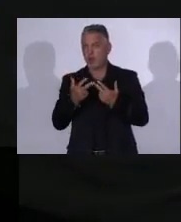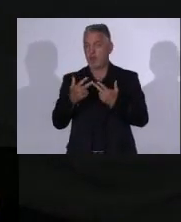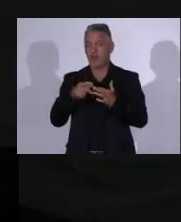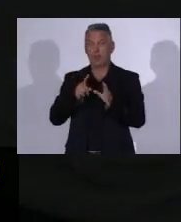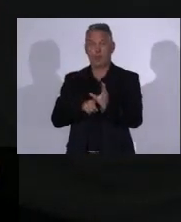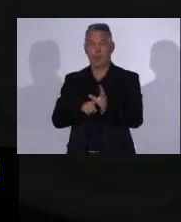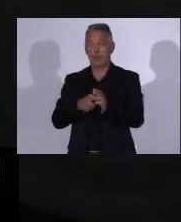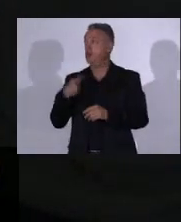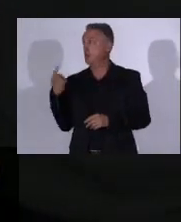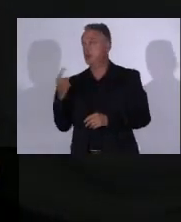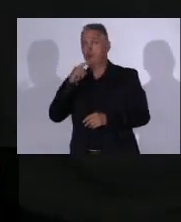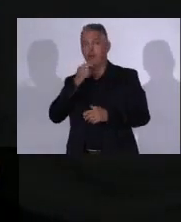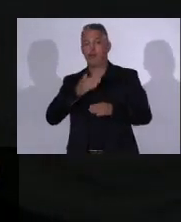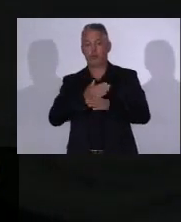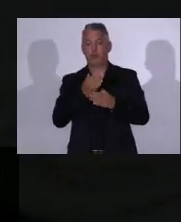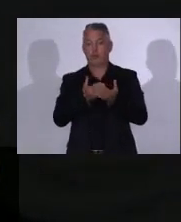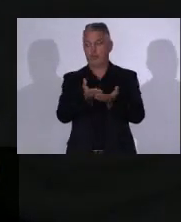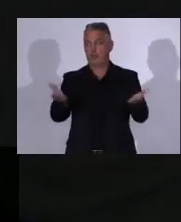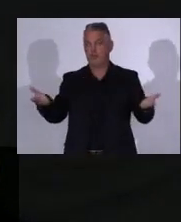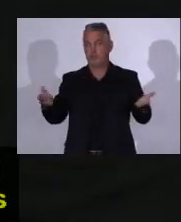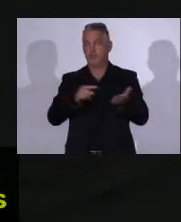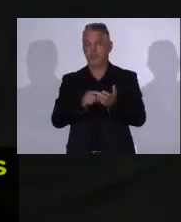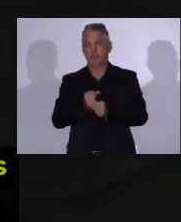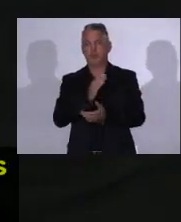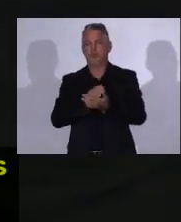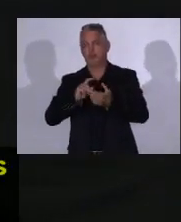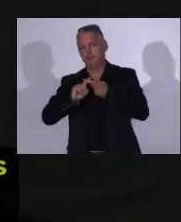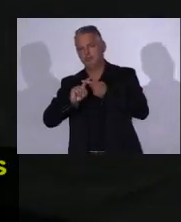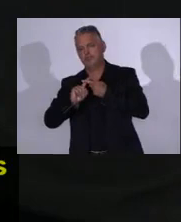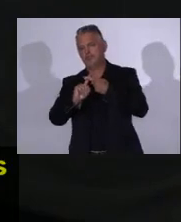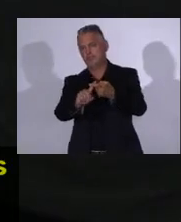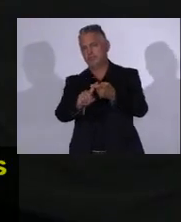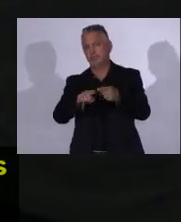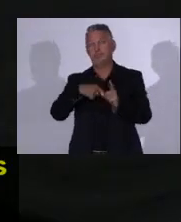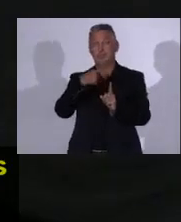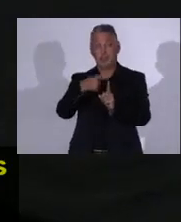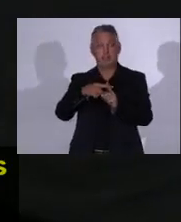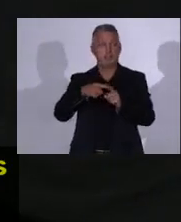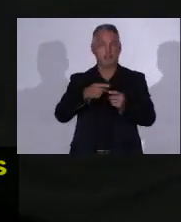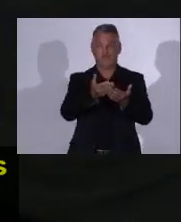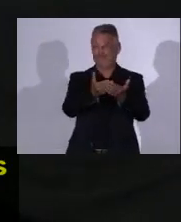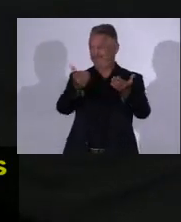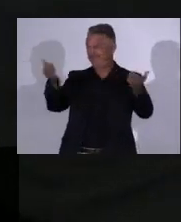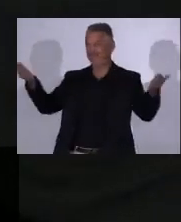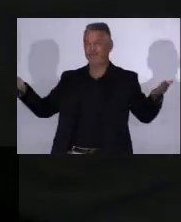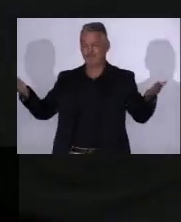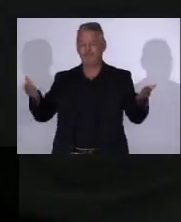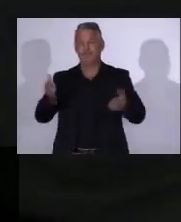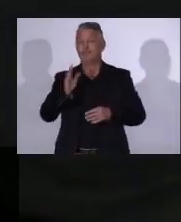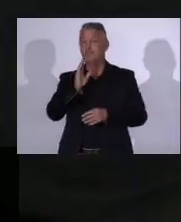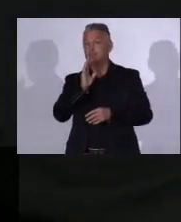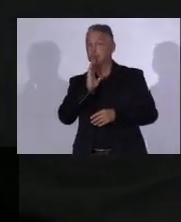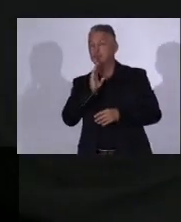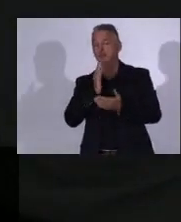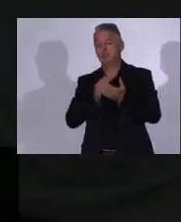We'll be working with our clubs to do so, and also recognising that within the population group we're targeting, that privacy is of utmost